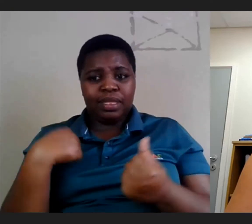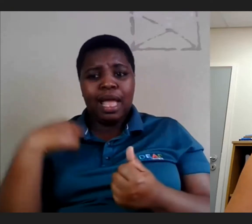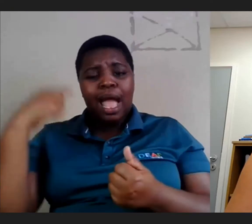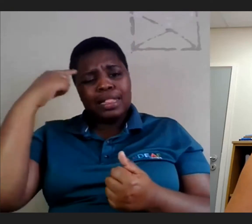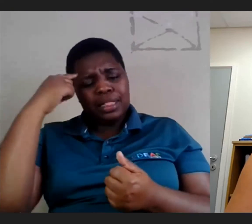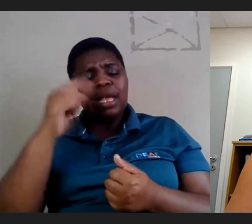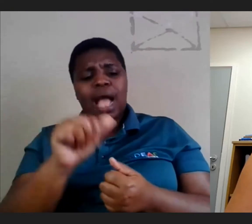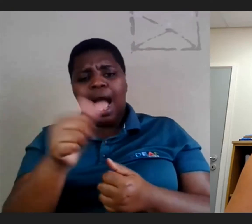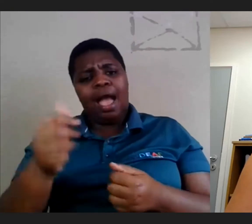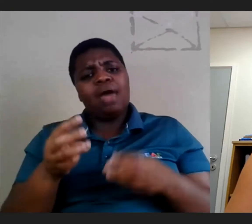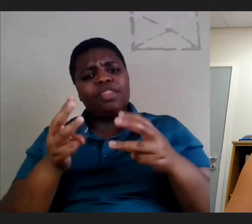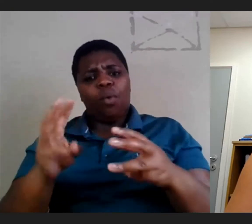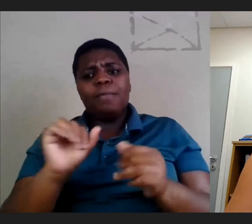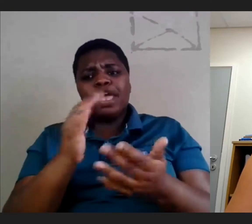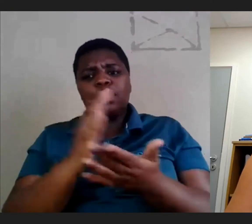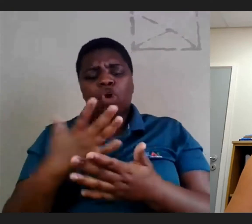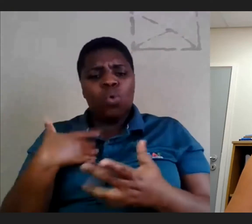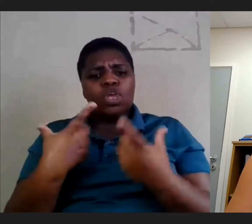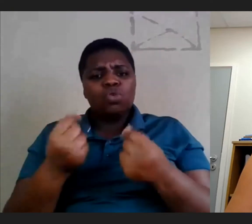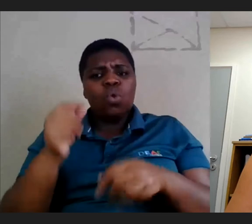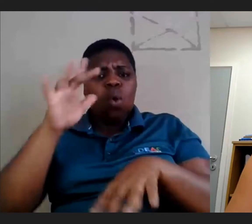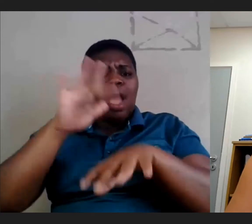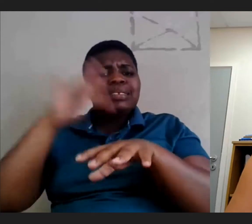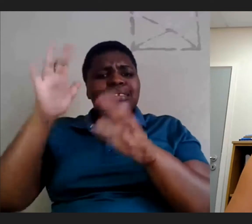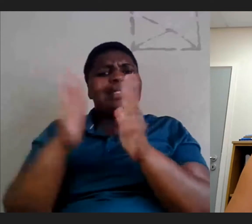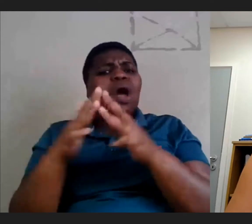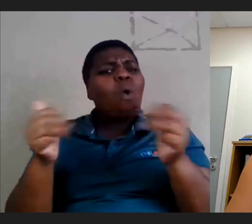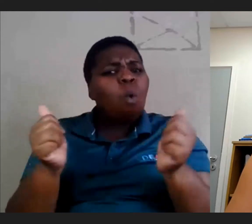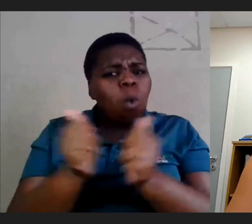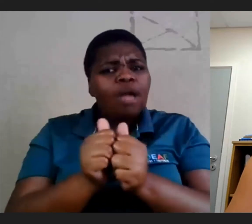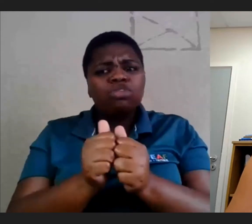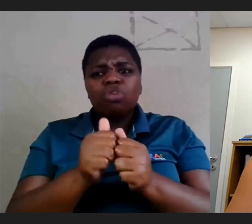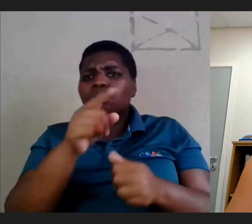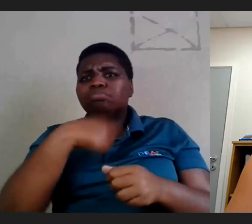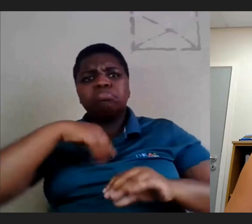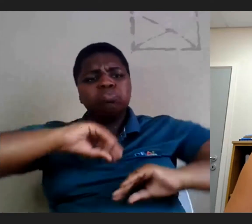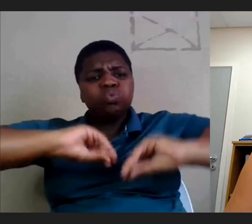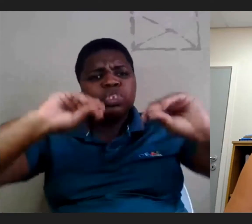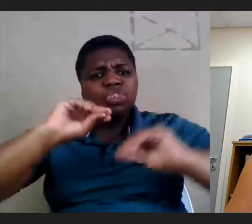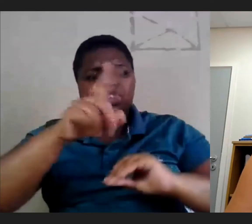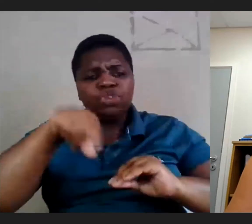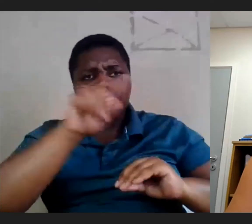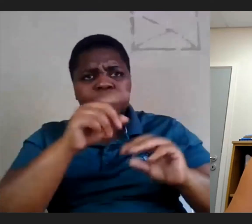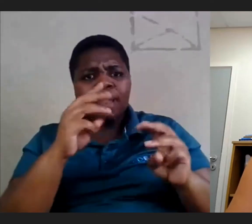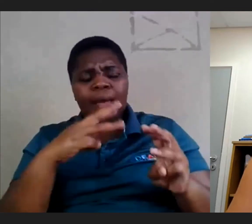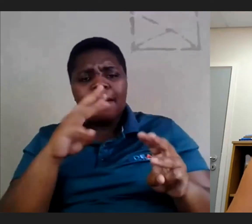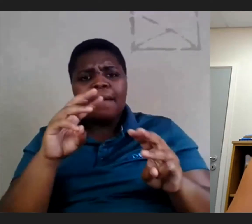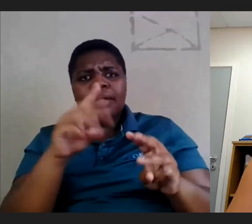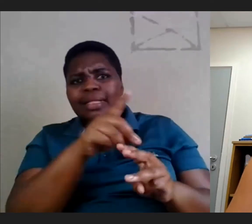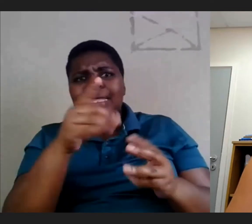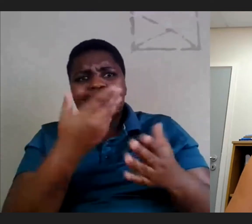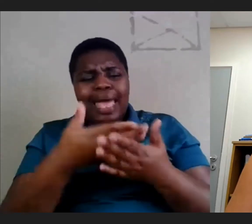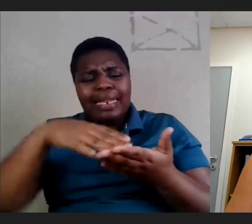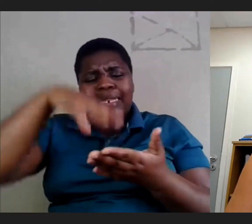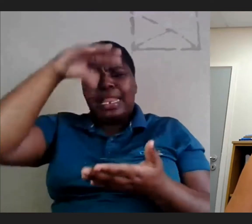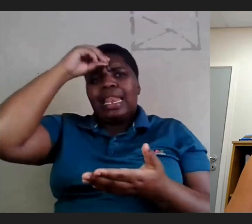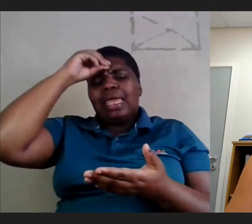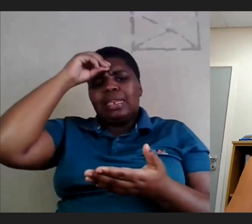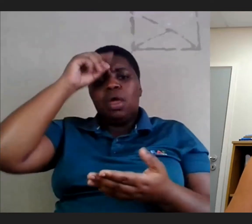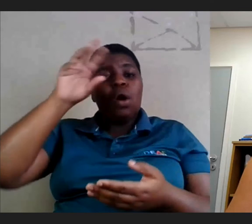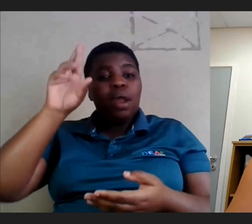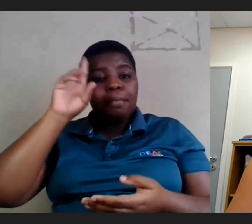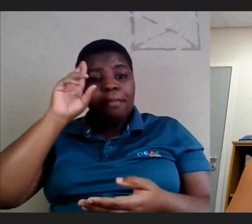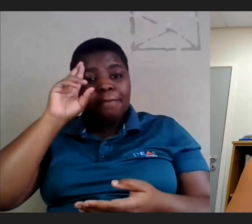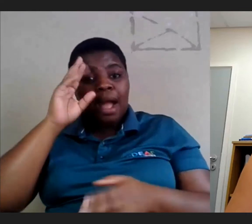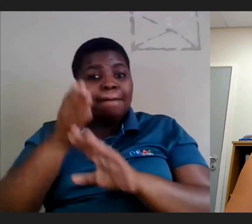it. And I think we will see from Jack a really interesting innovation also developed during COVID. So I'm not going to